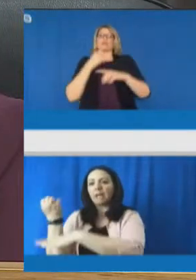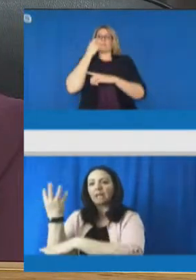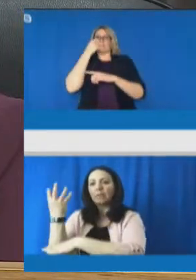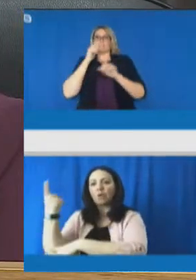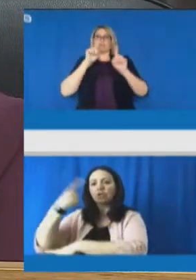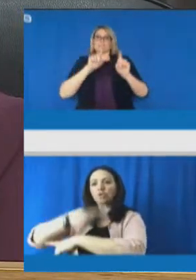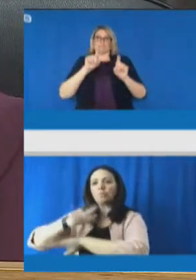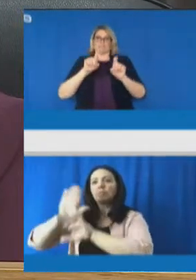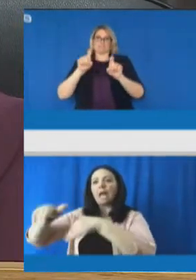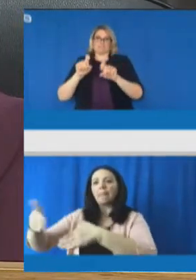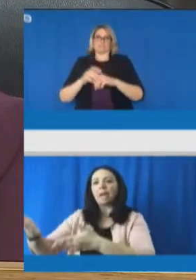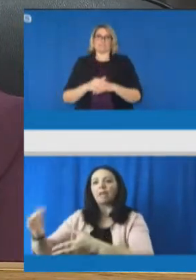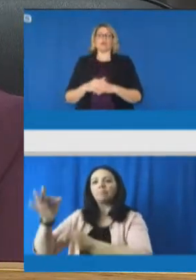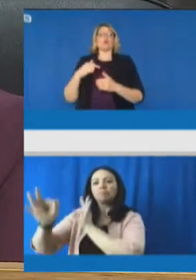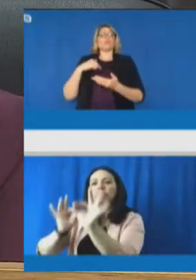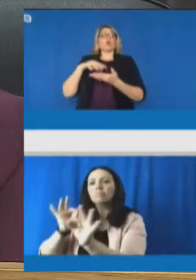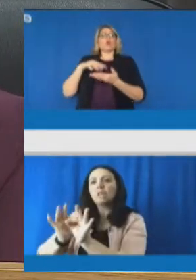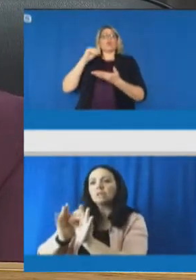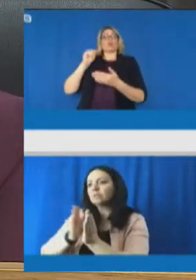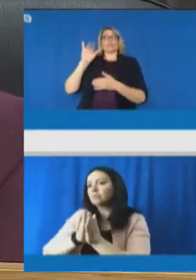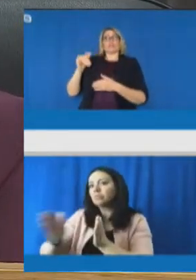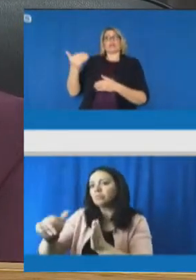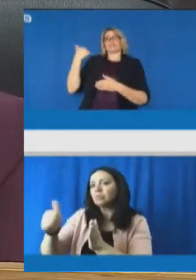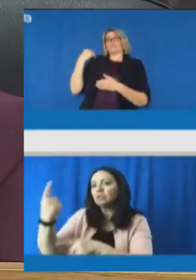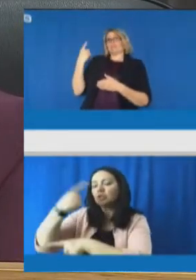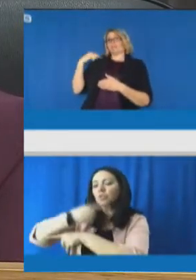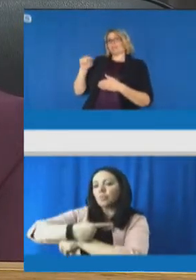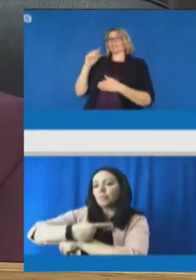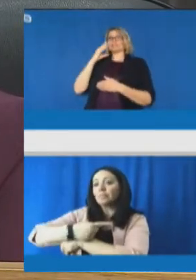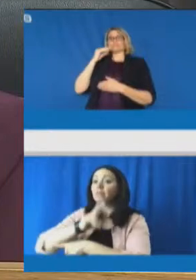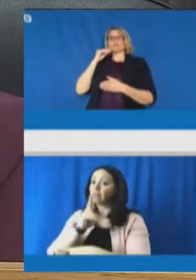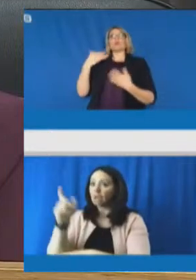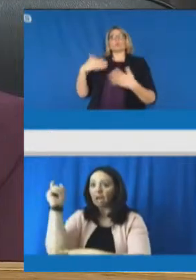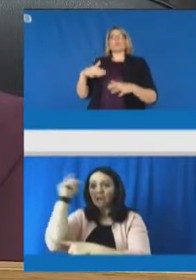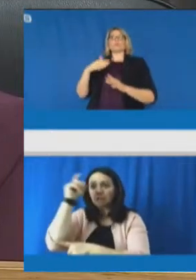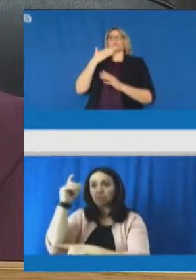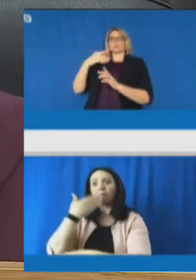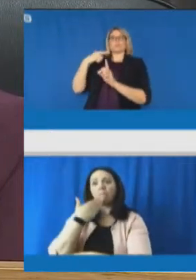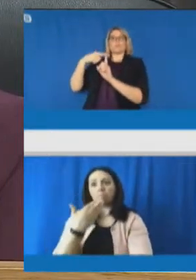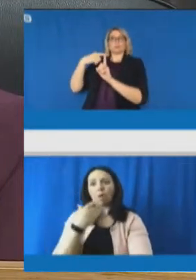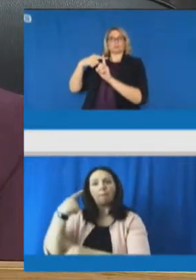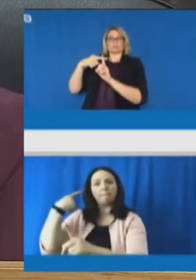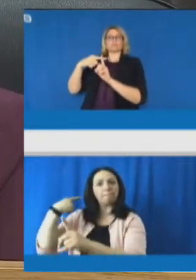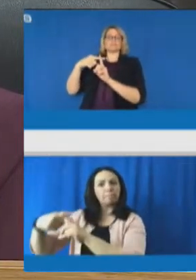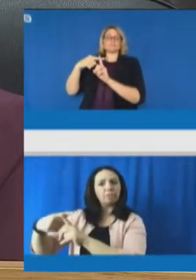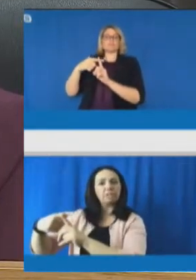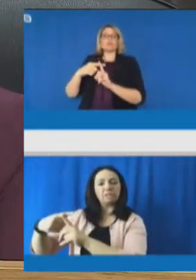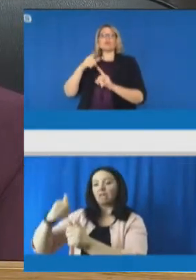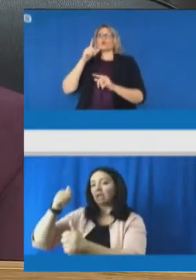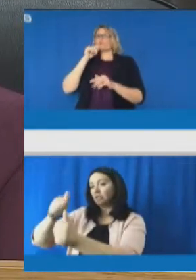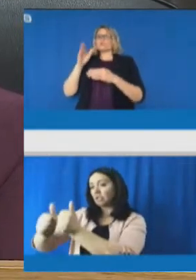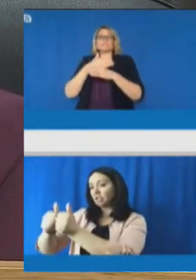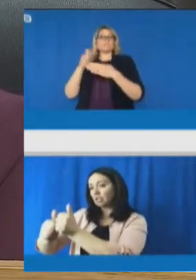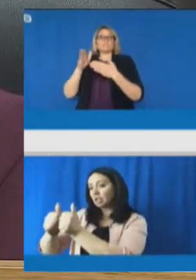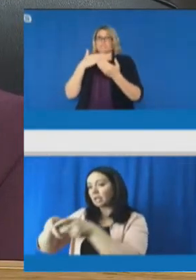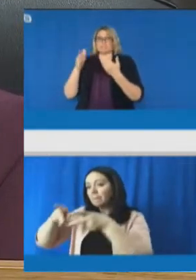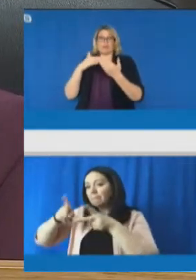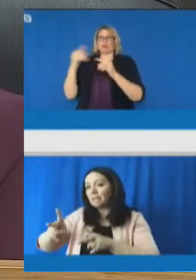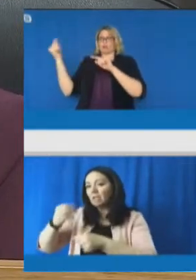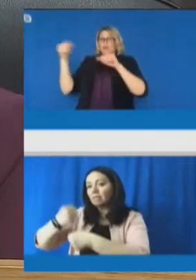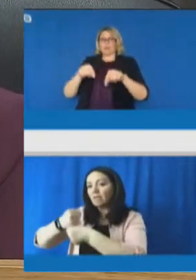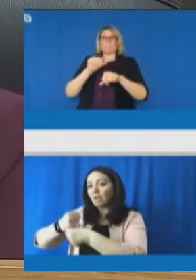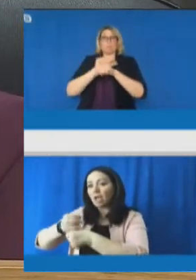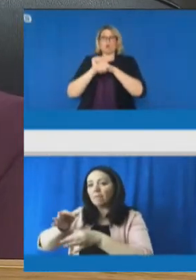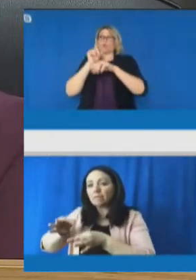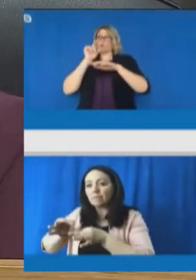travelers who were temporary foreign workers. So at this time, we're not changing our approach since we know that approach works. But again, this is an evolving